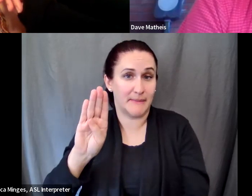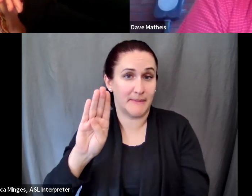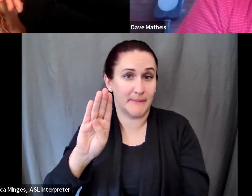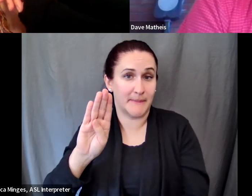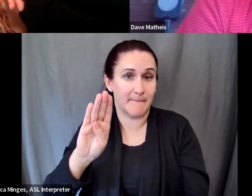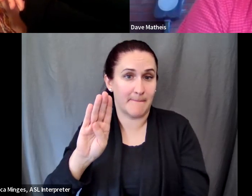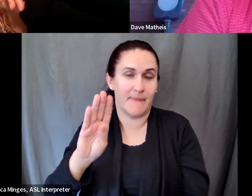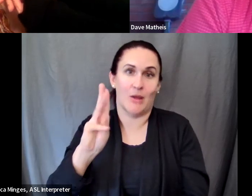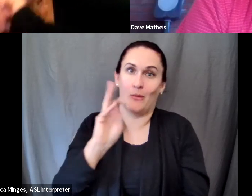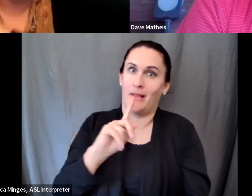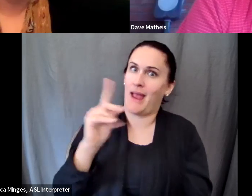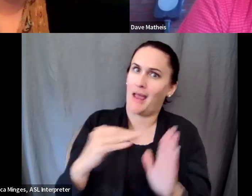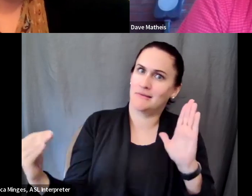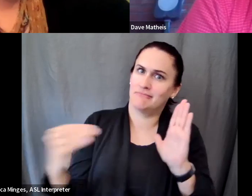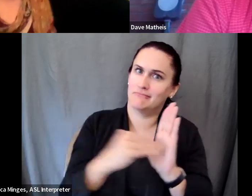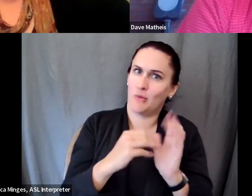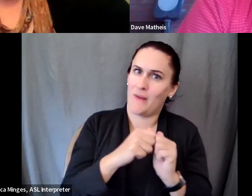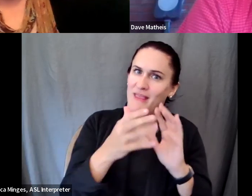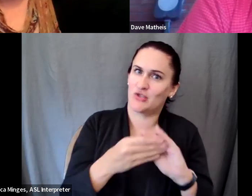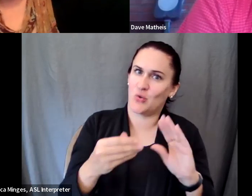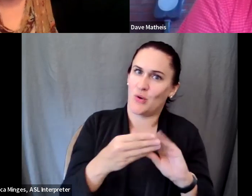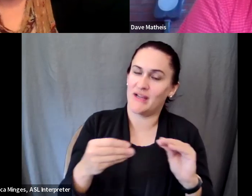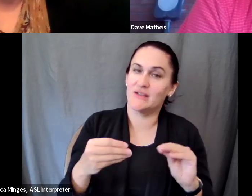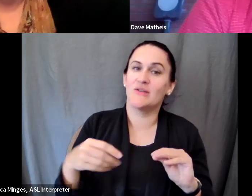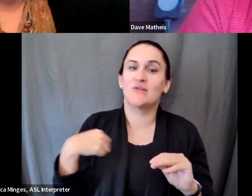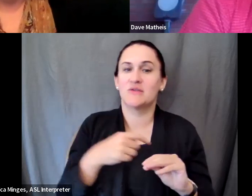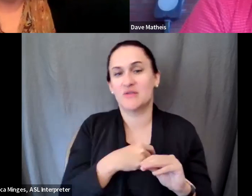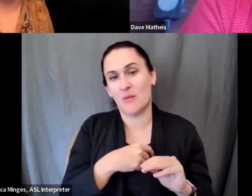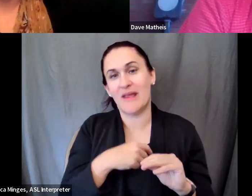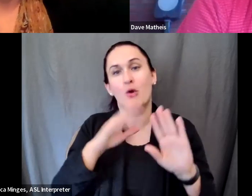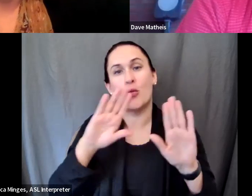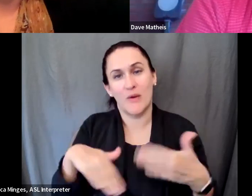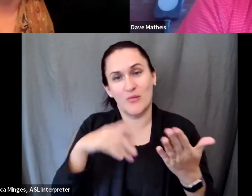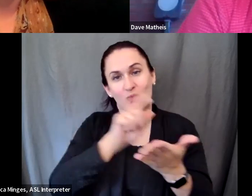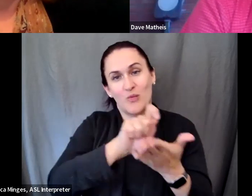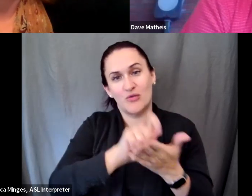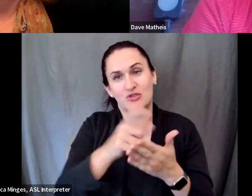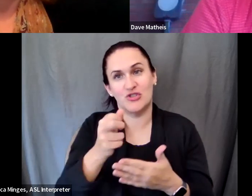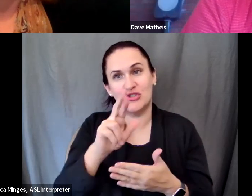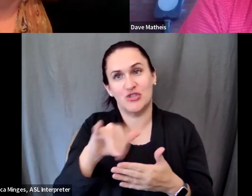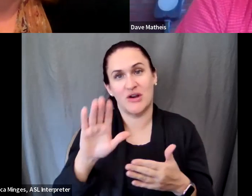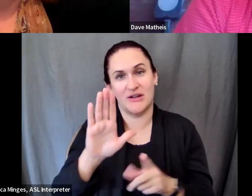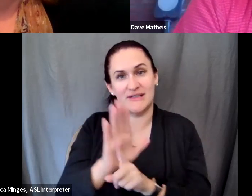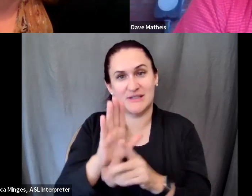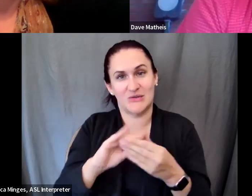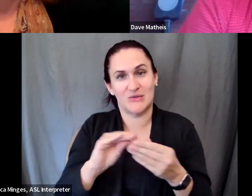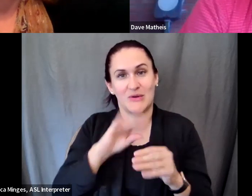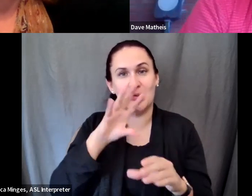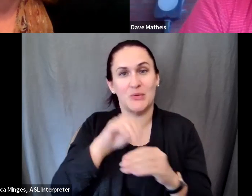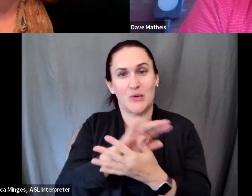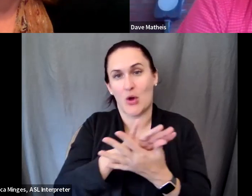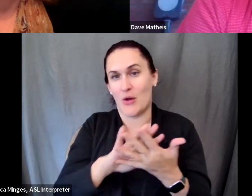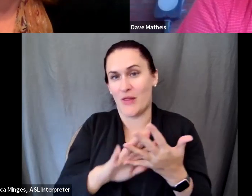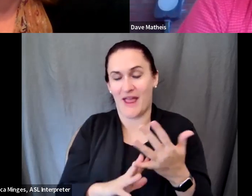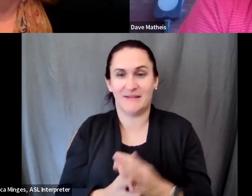I had to put all that in the story. So we wrote Gerry's story. We rewrote Gerry's story to include all that.